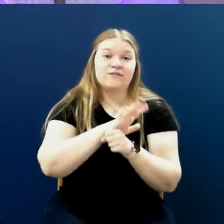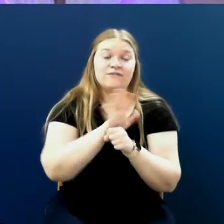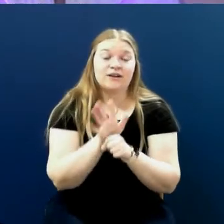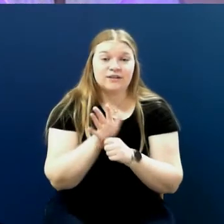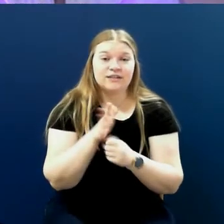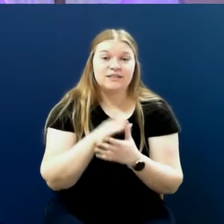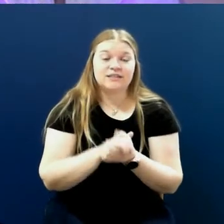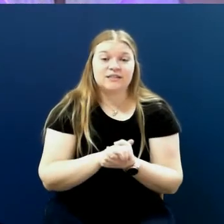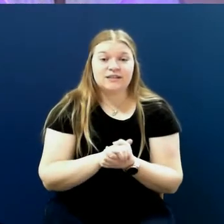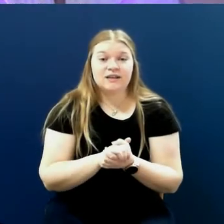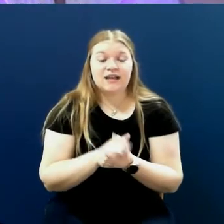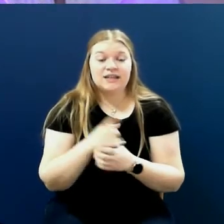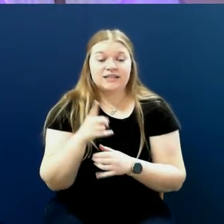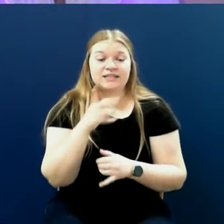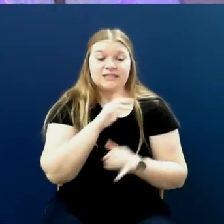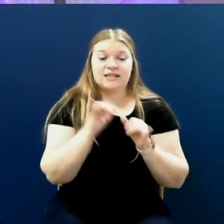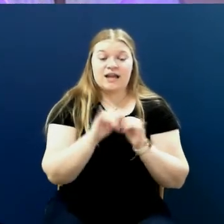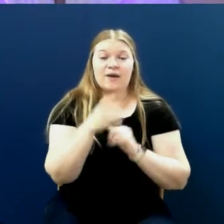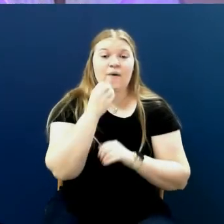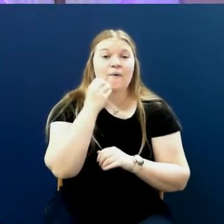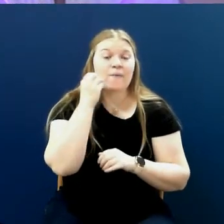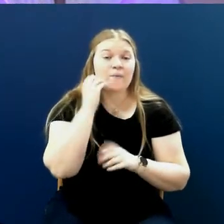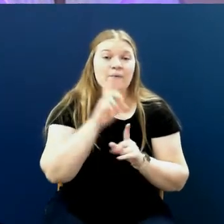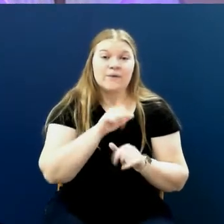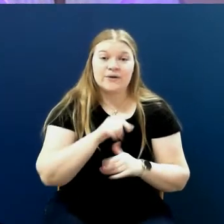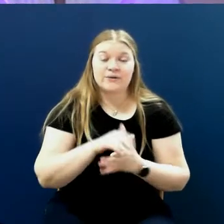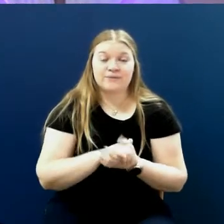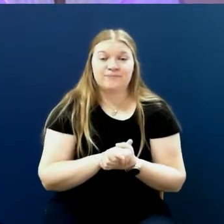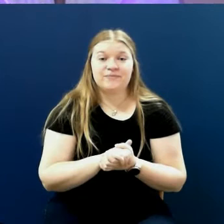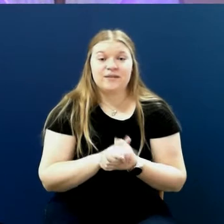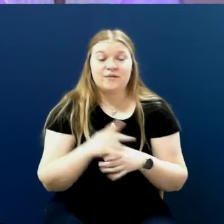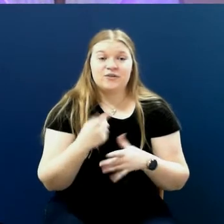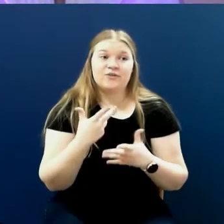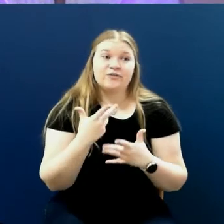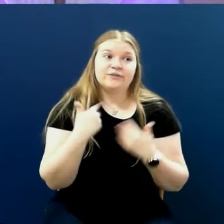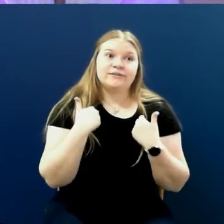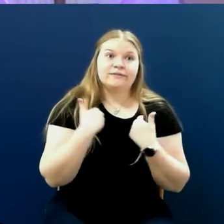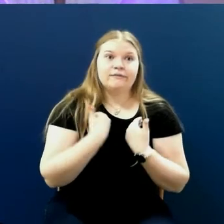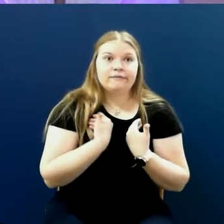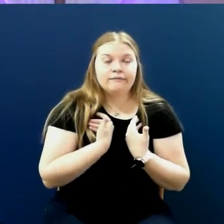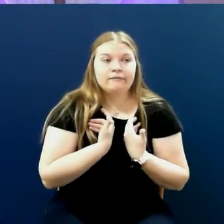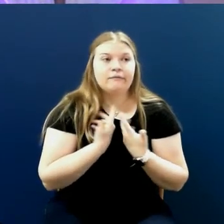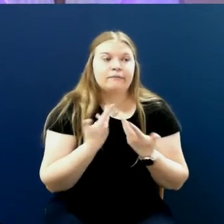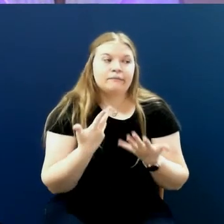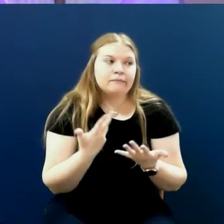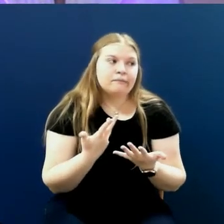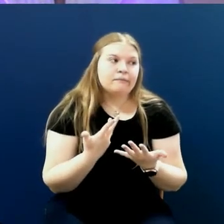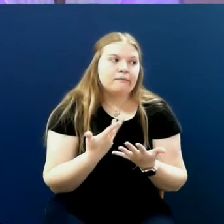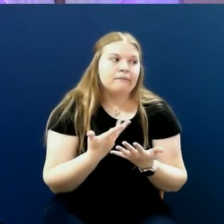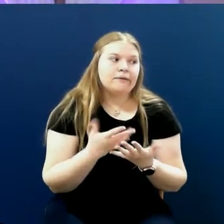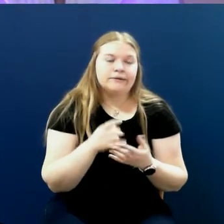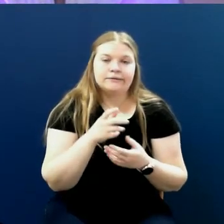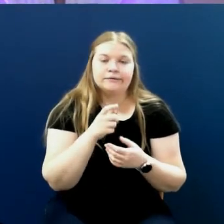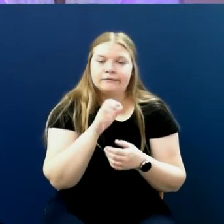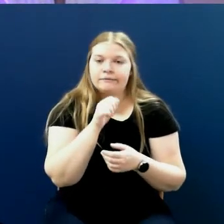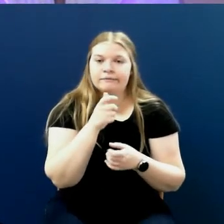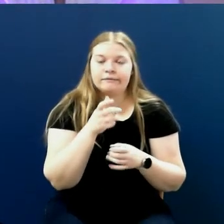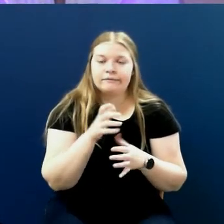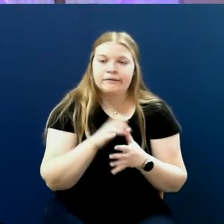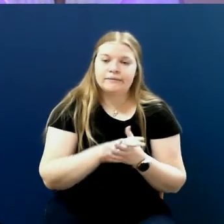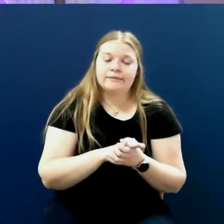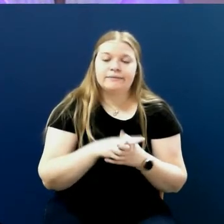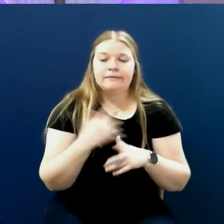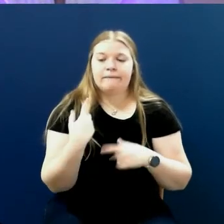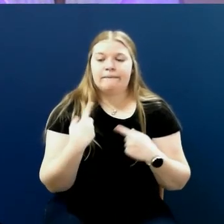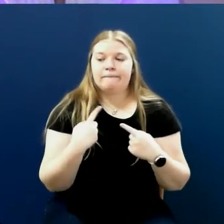this stay-at-home order, now you've grown tired and weary of your family. You're beginning to